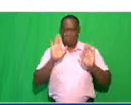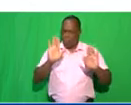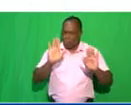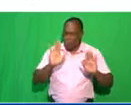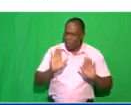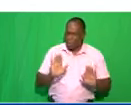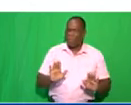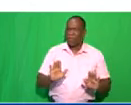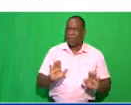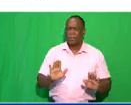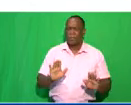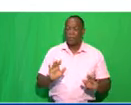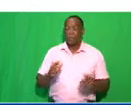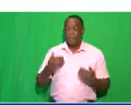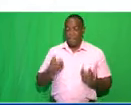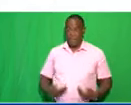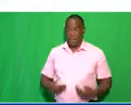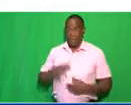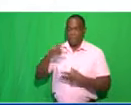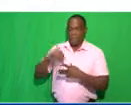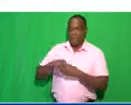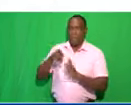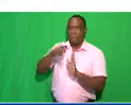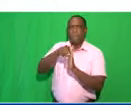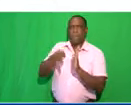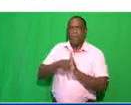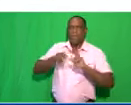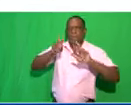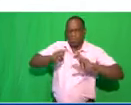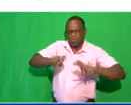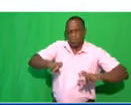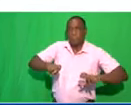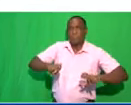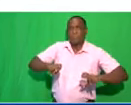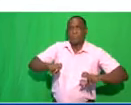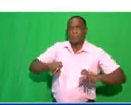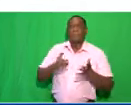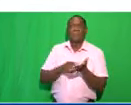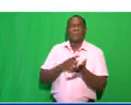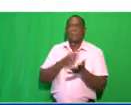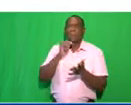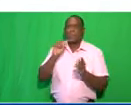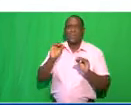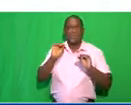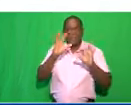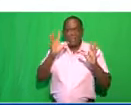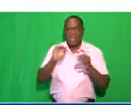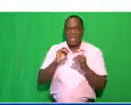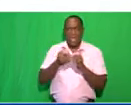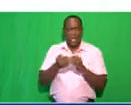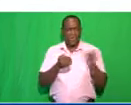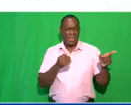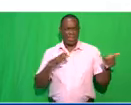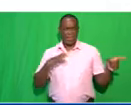I do policy books, so it's not clear sometimes how the committee came to that